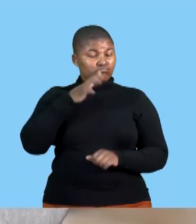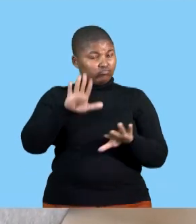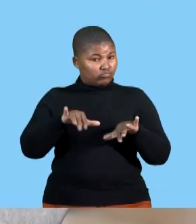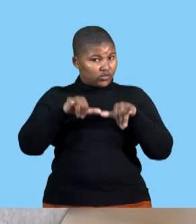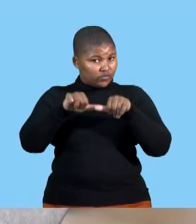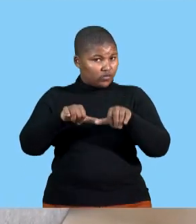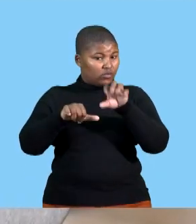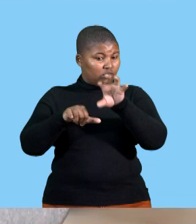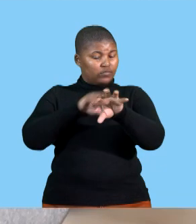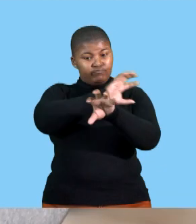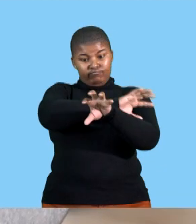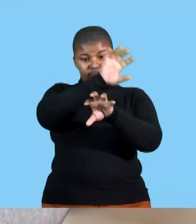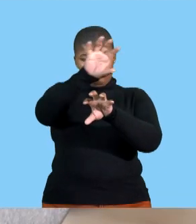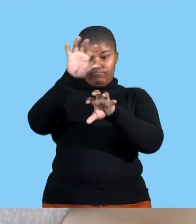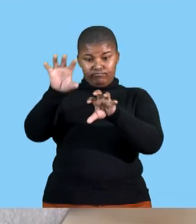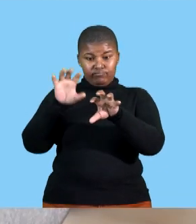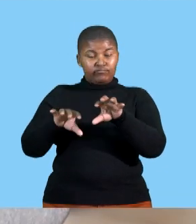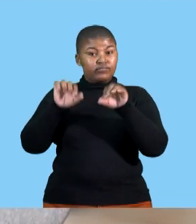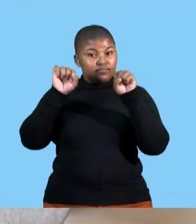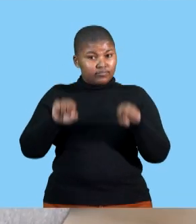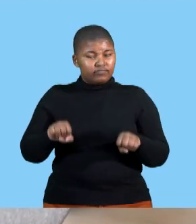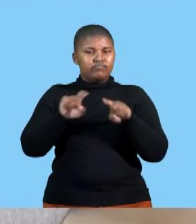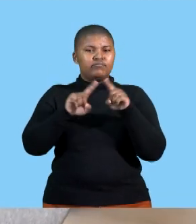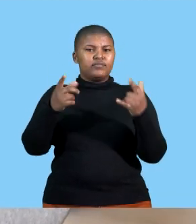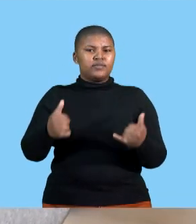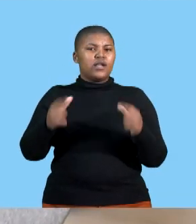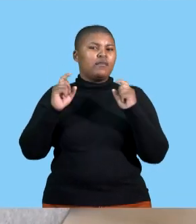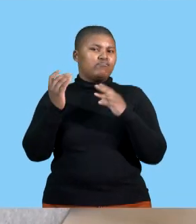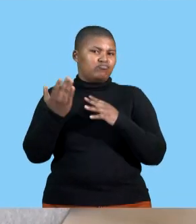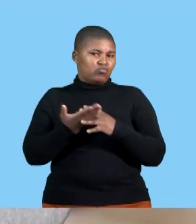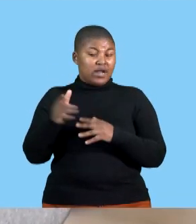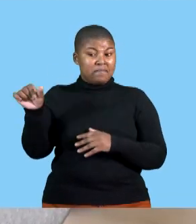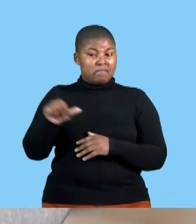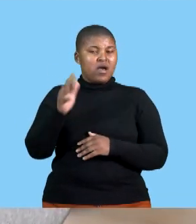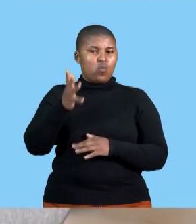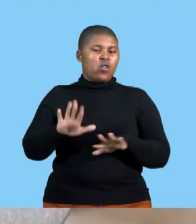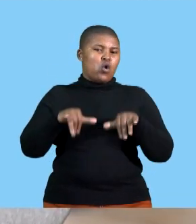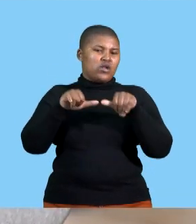journey that we'll be taking, but we'll take a quick break, and then when we come back, we're starting off